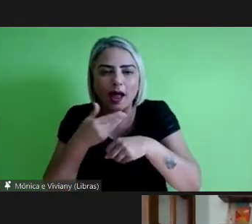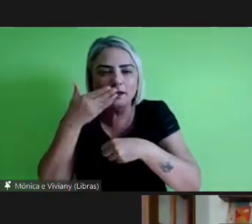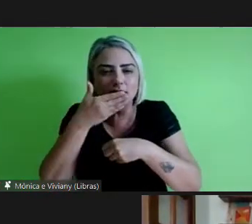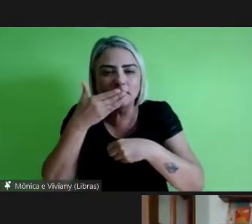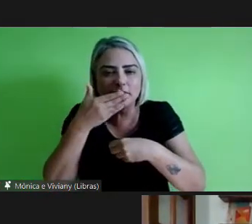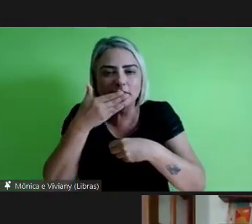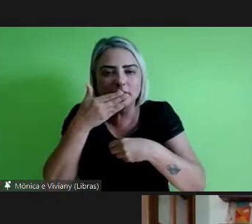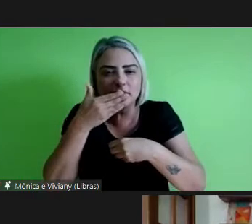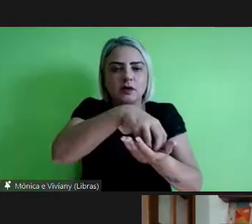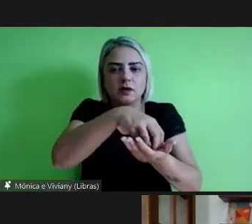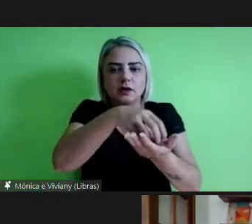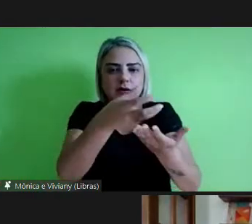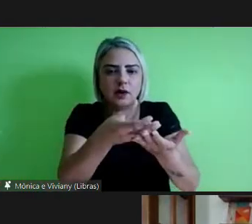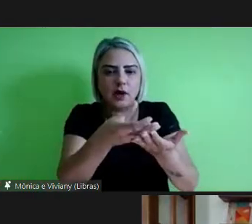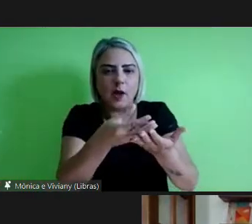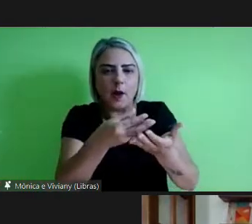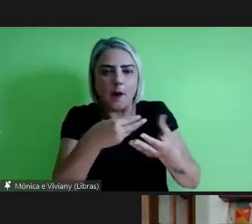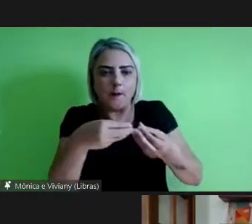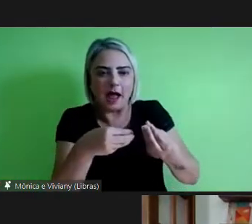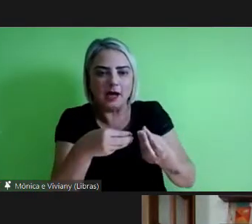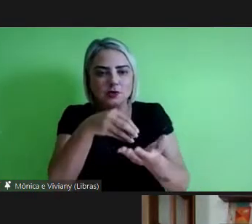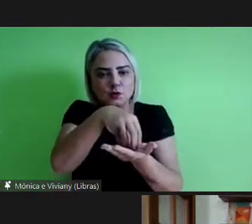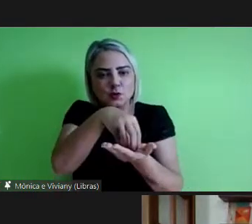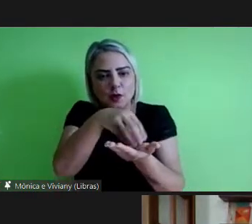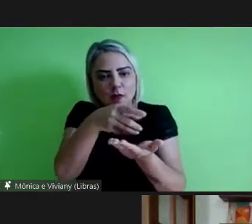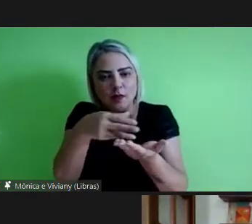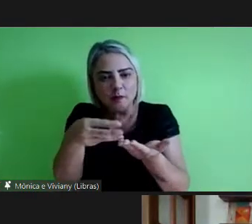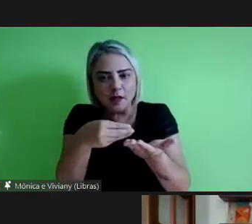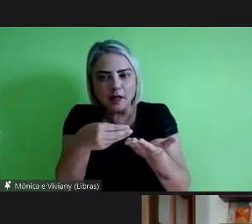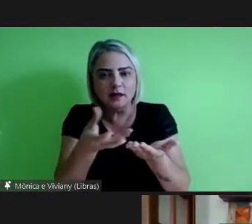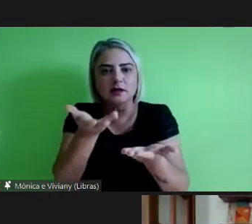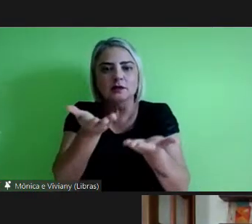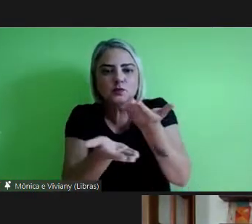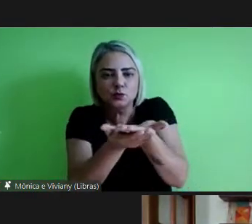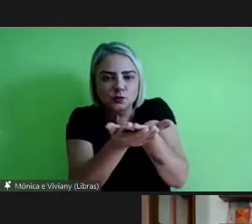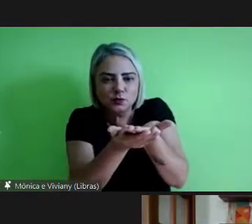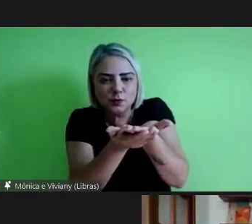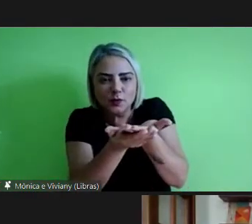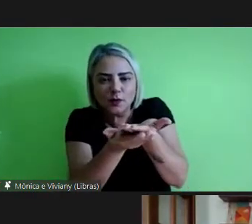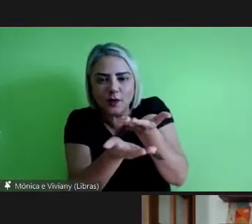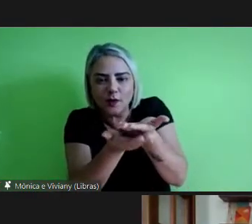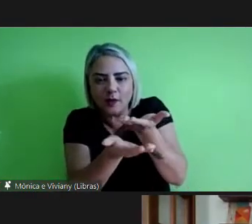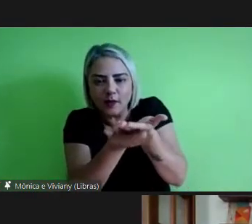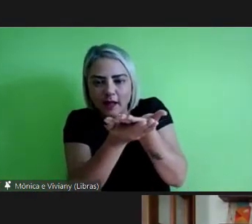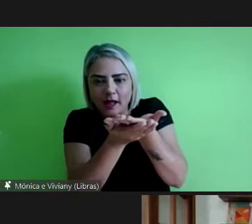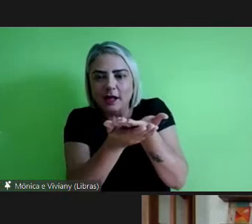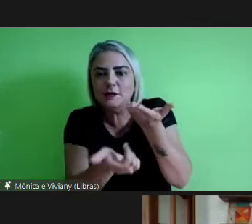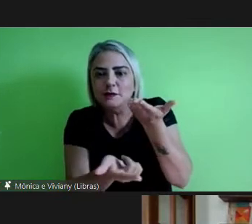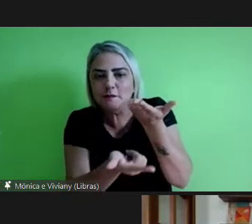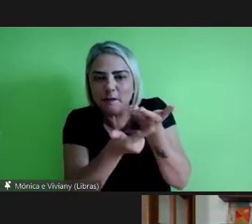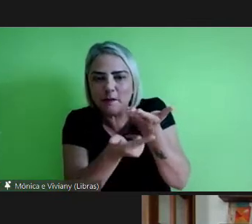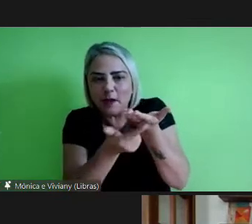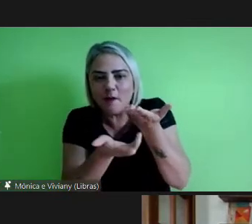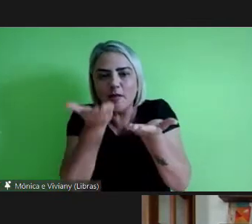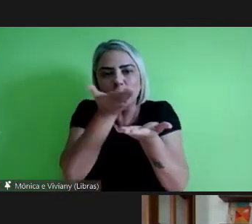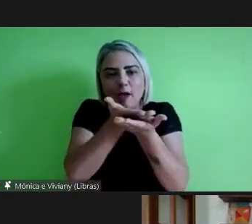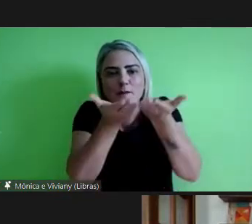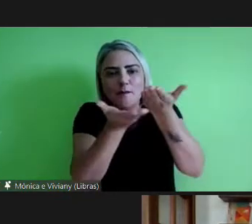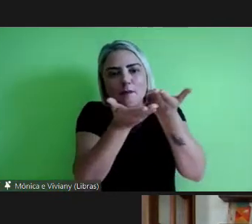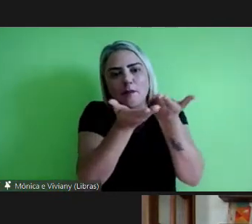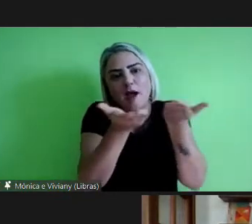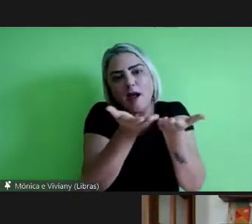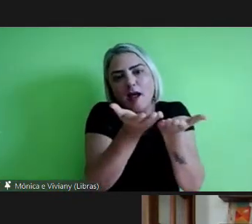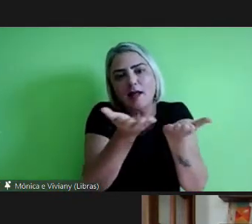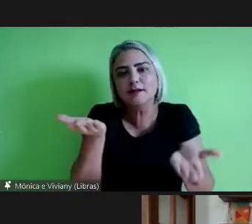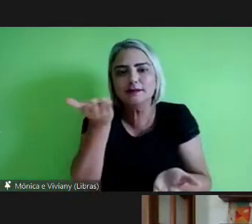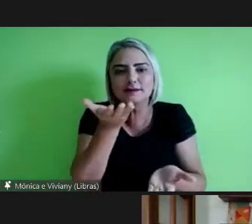Brazilian food, which is ultra processed. It is inside on top of a plastic thing, and then which is on top of a thing of paper, and then which is